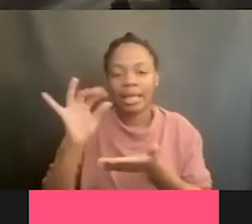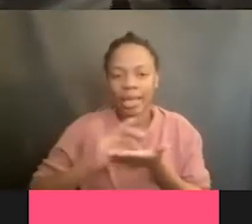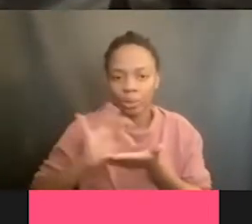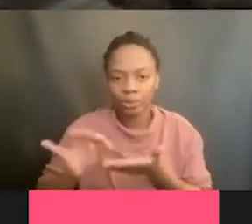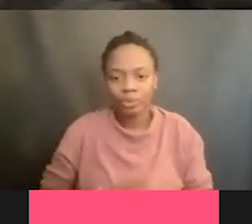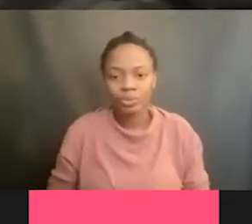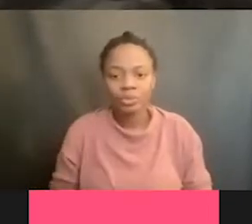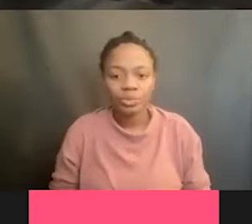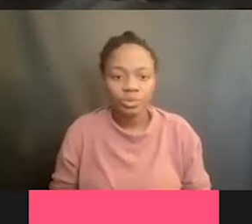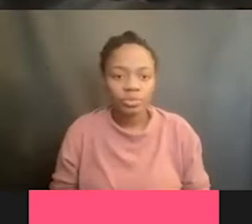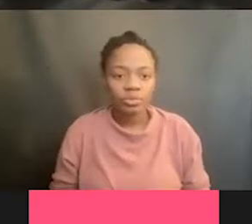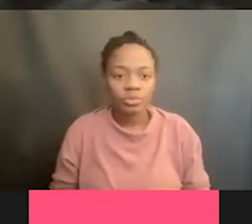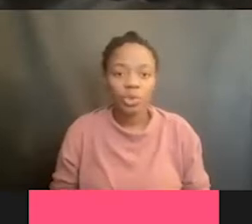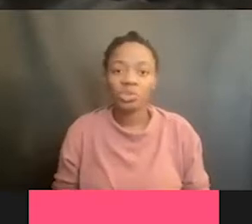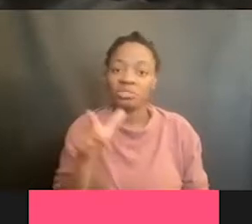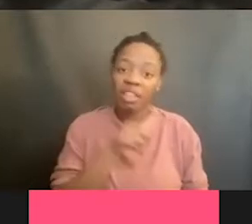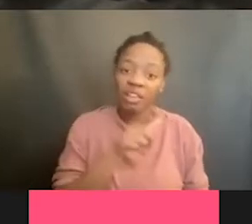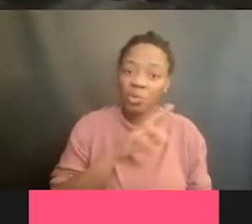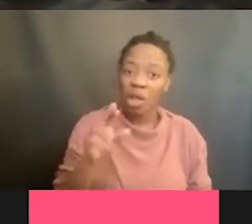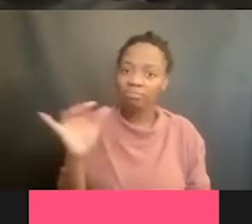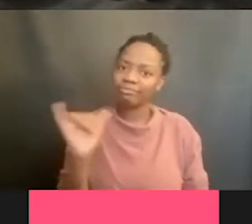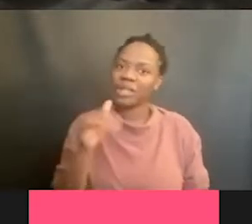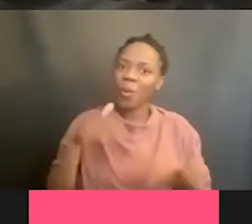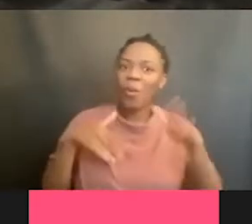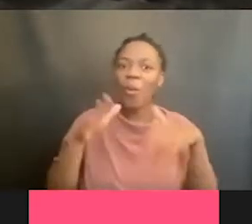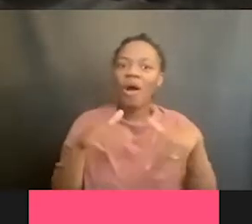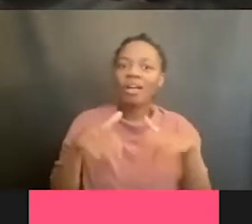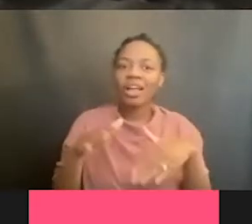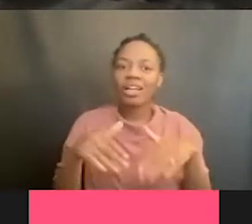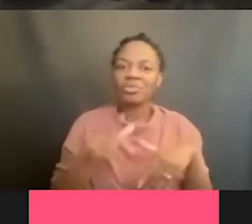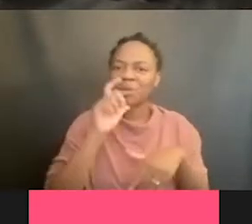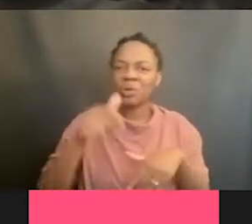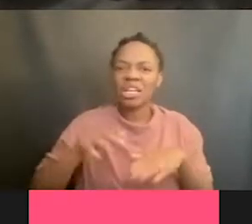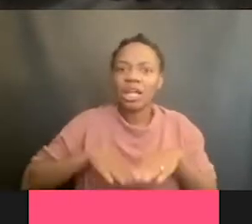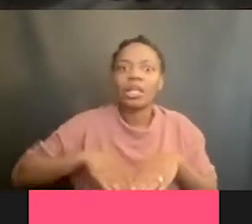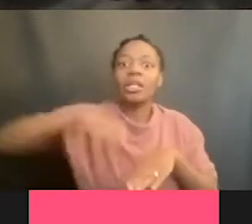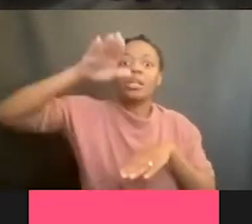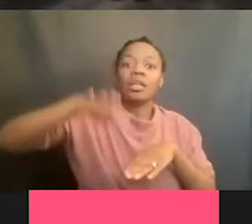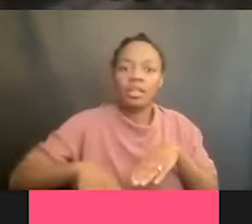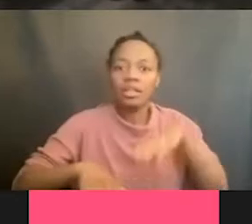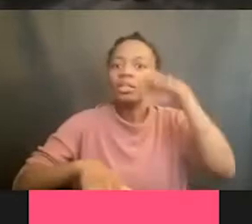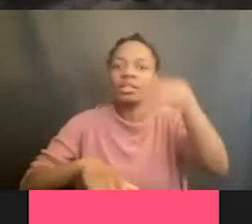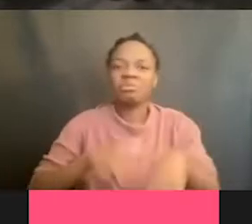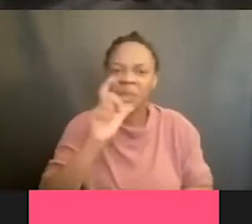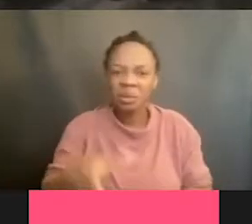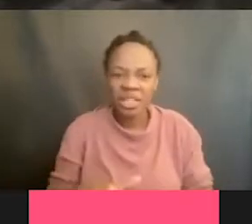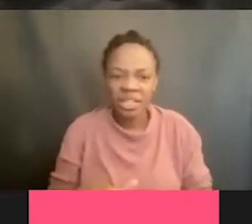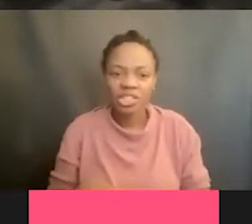So like I said, it's just left and right. It's like you're walking, but you're not gonna lift your feet as much. So you're gonna go to the